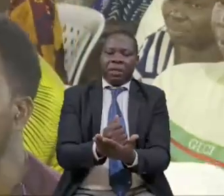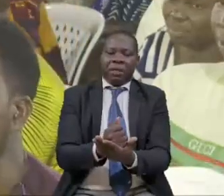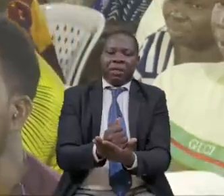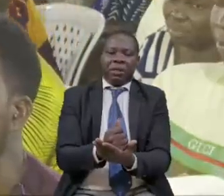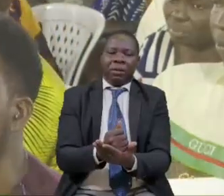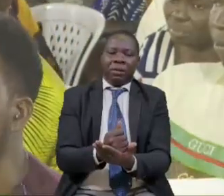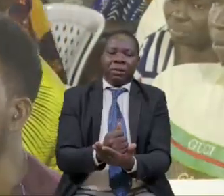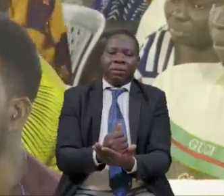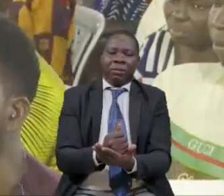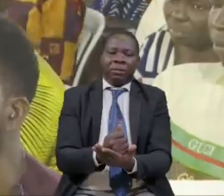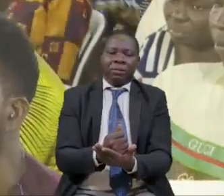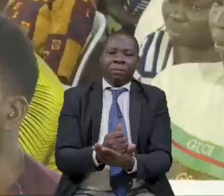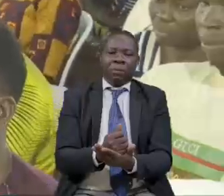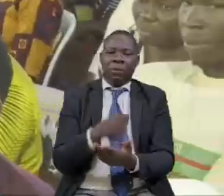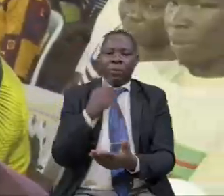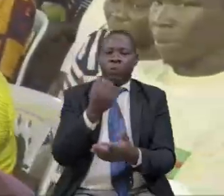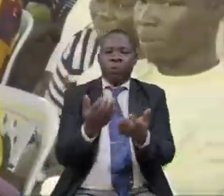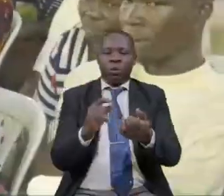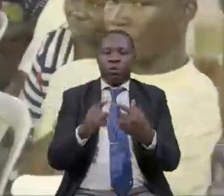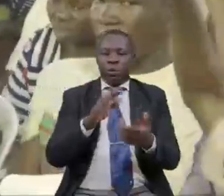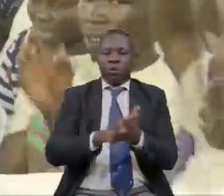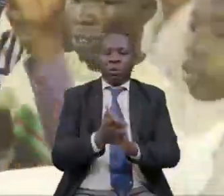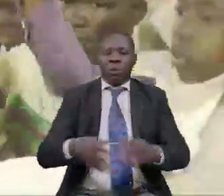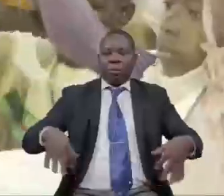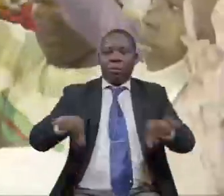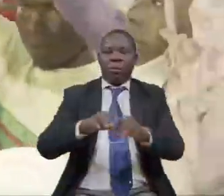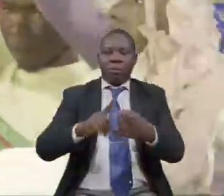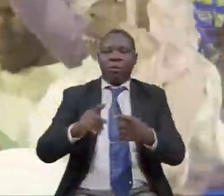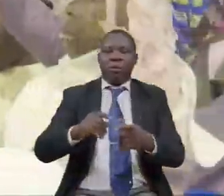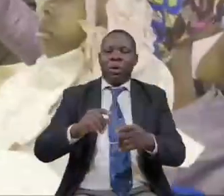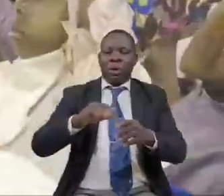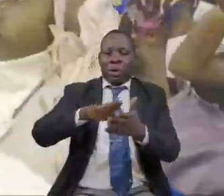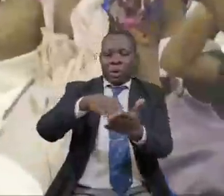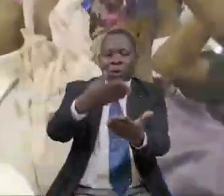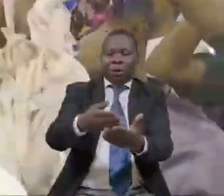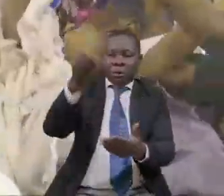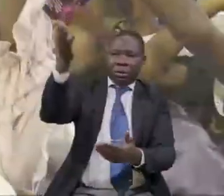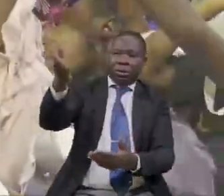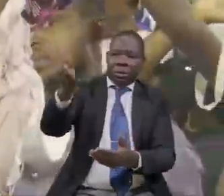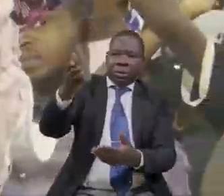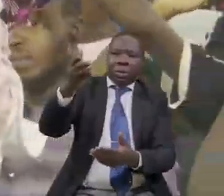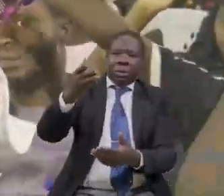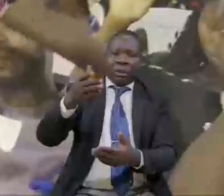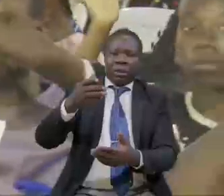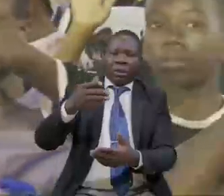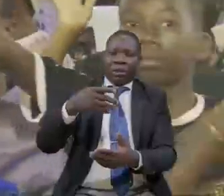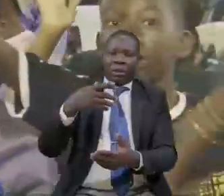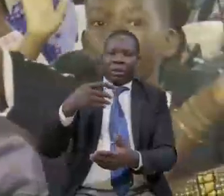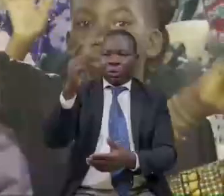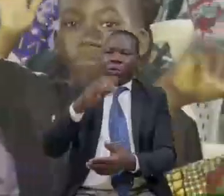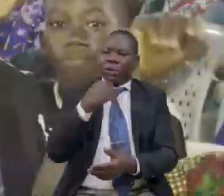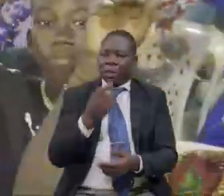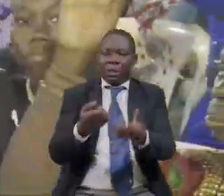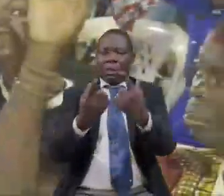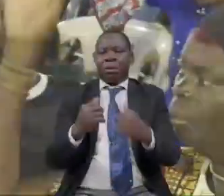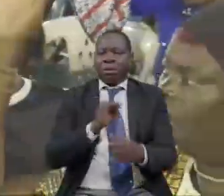Who wants to become worthy to get over there? That God will say, come on in. I see your name in the book